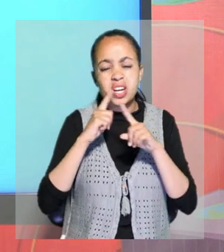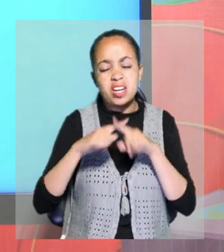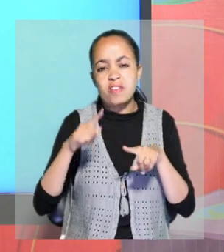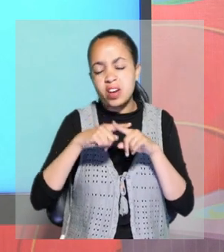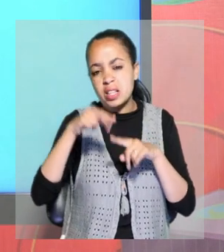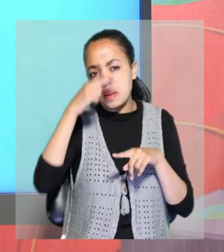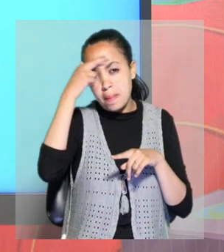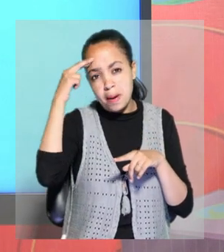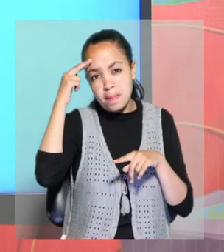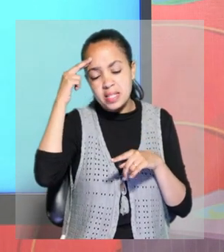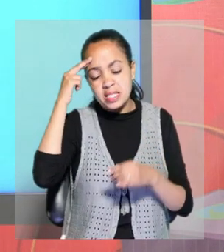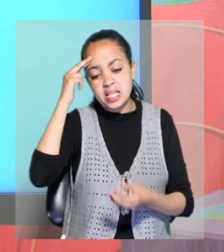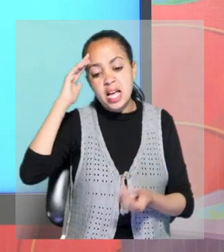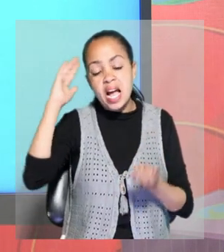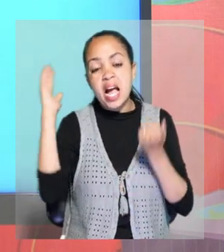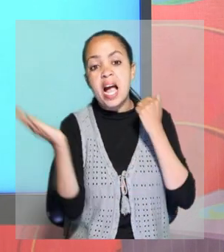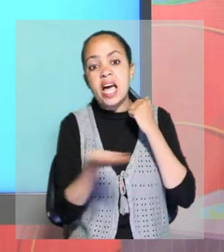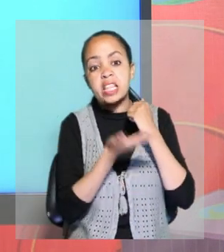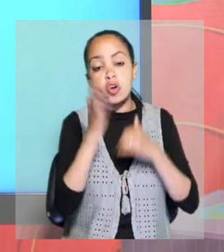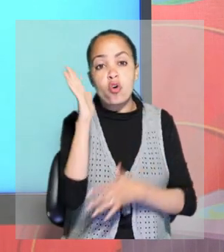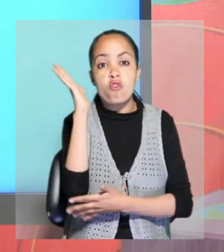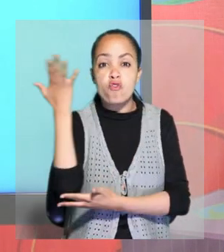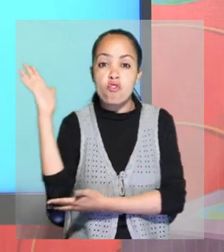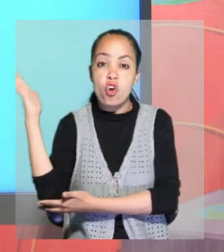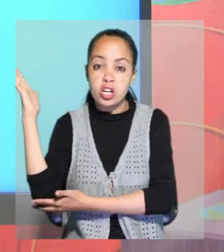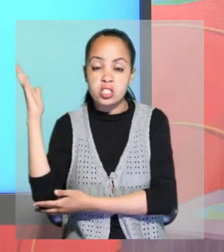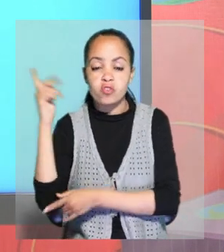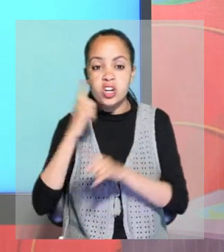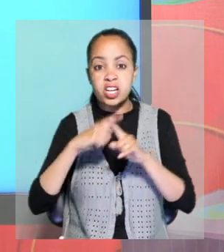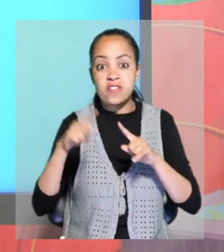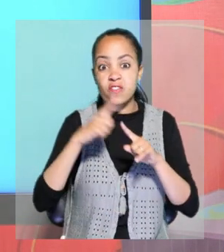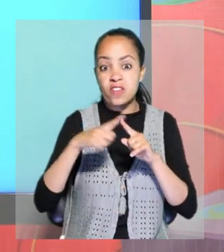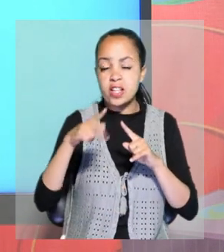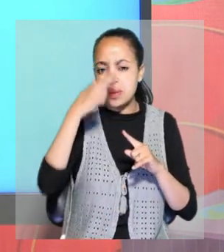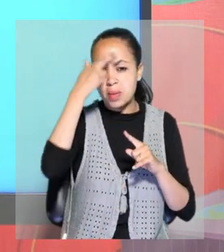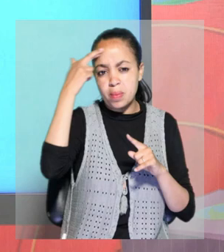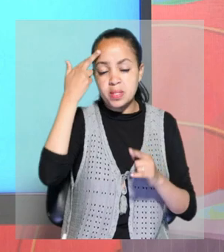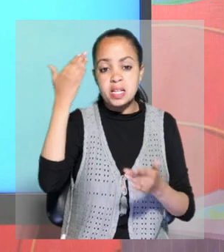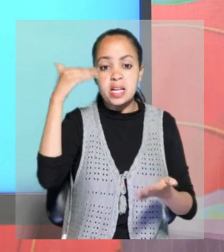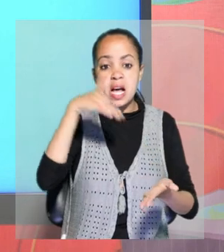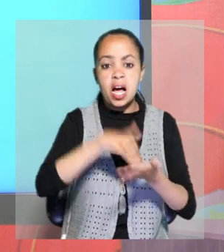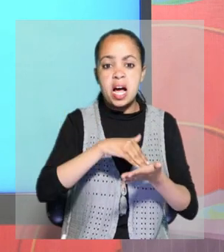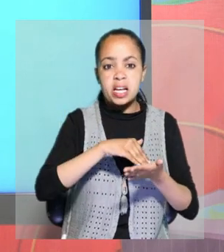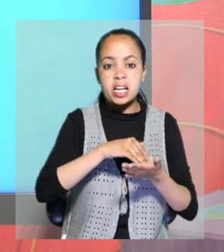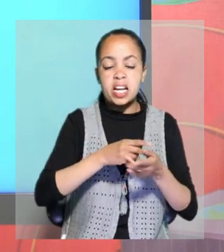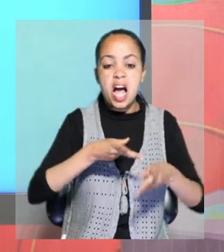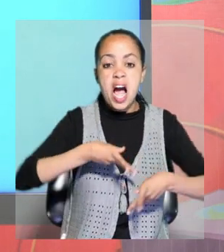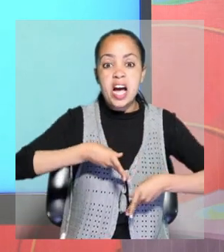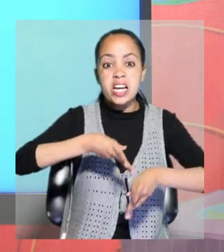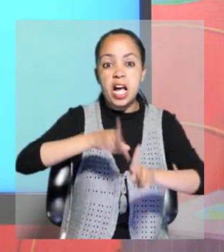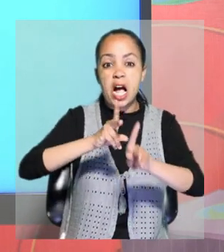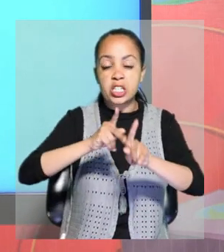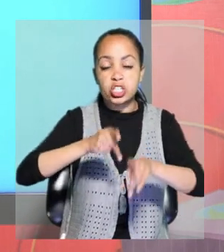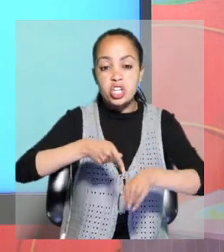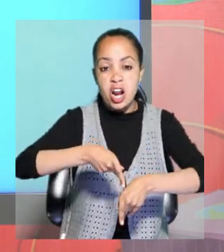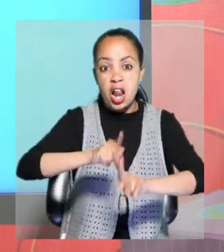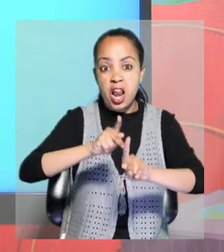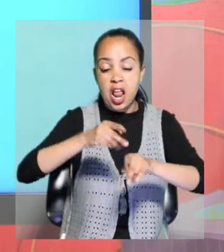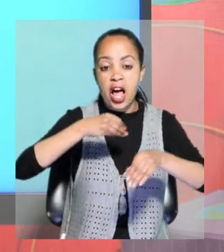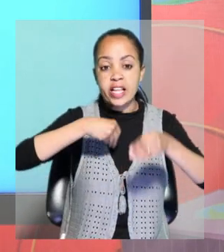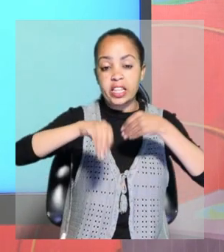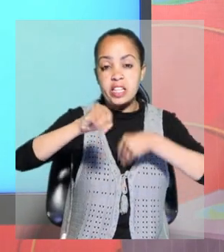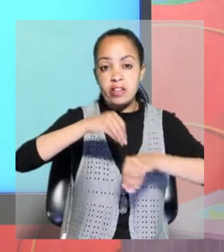different purposes, cutting of forests for different purposes, And again, for agricultural